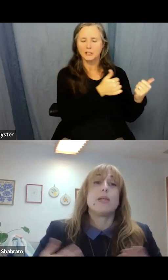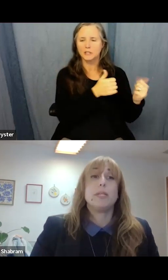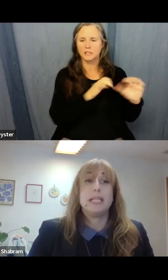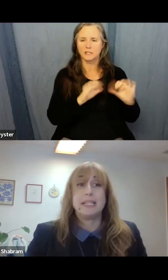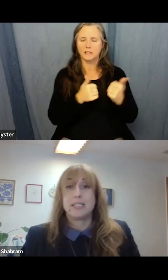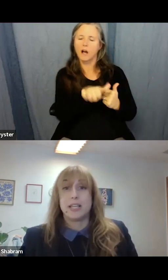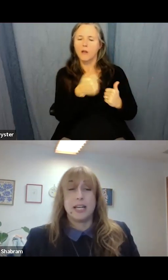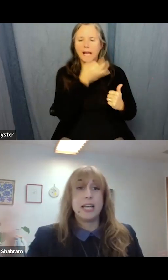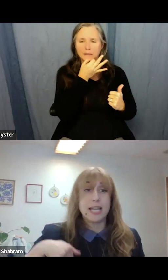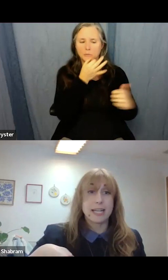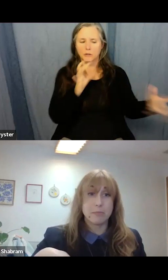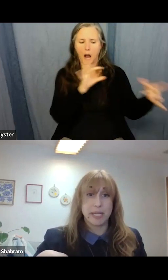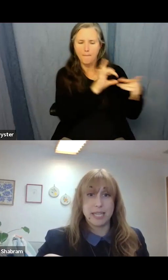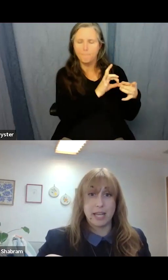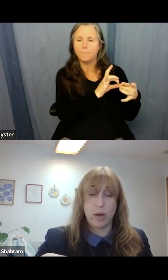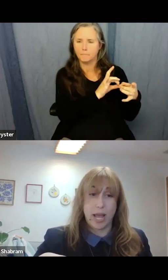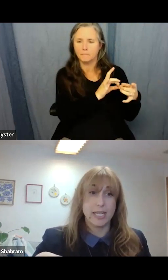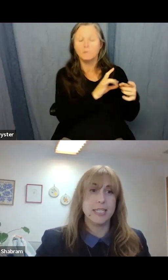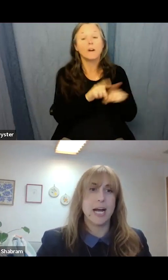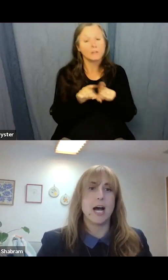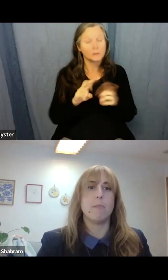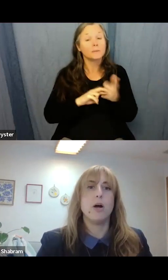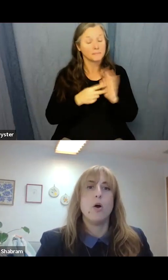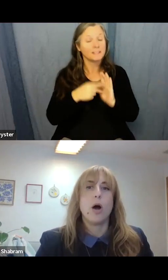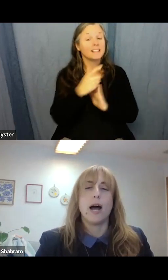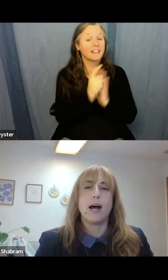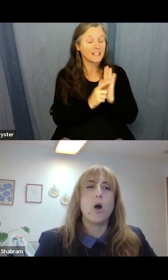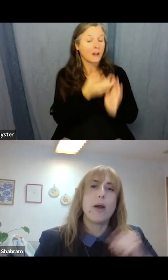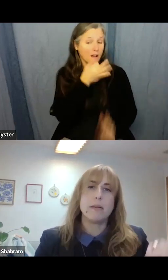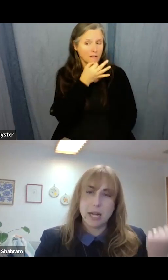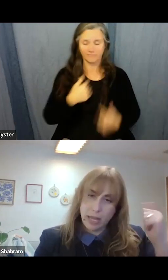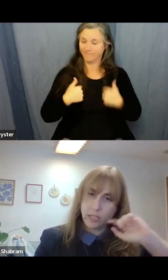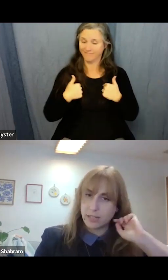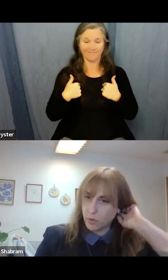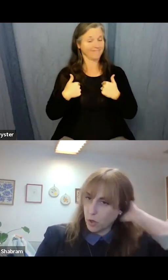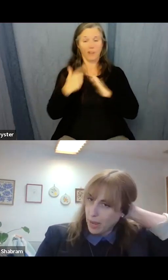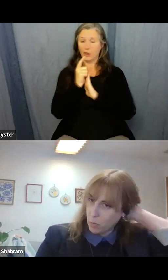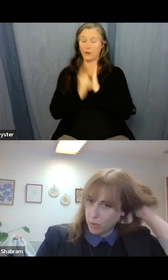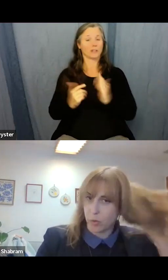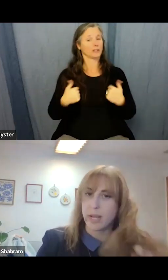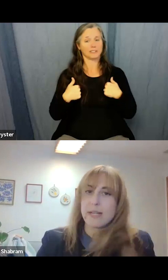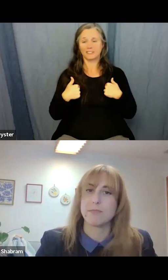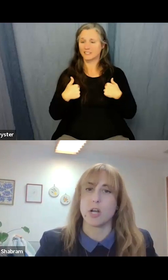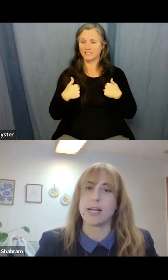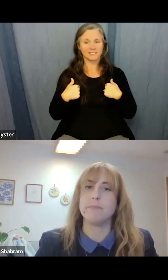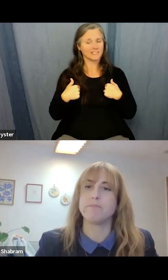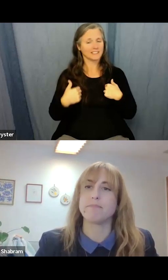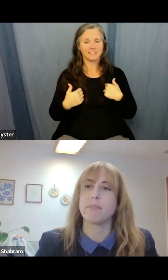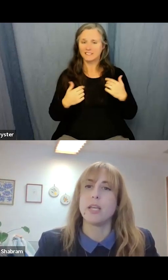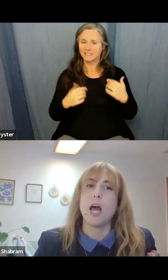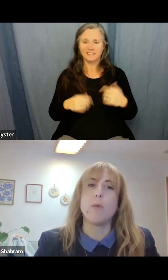And so that really leads to the next big takeaway. And Meg, I'll actually ask you to go back one real quick,